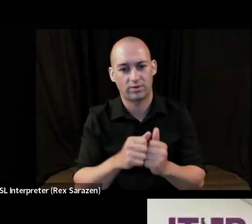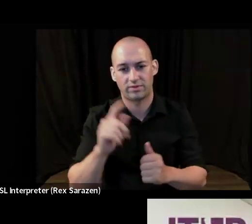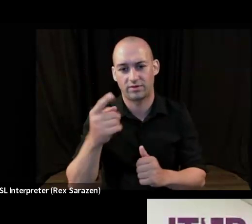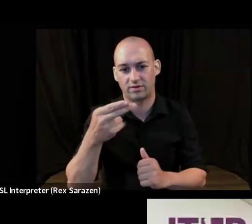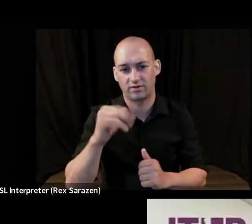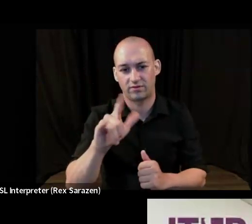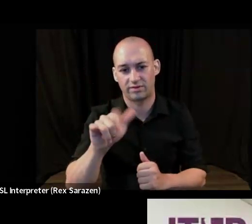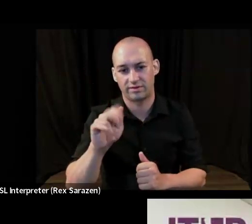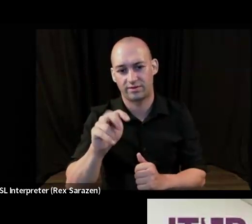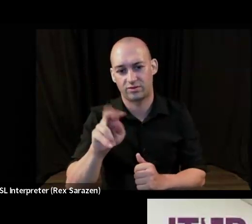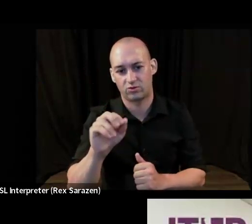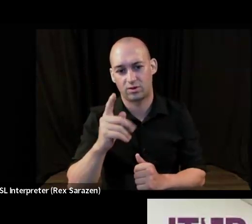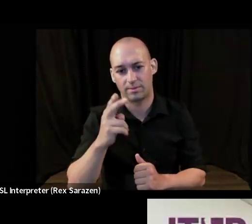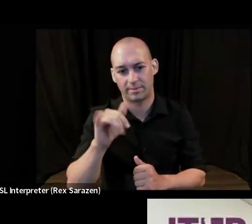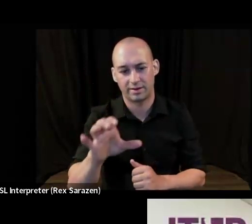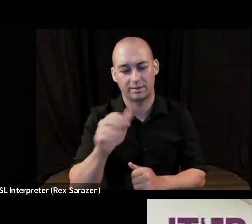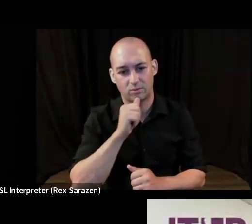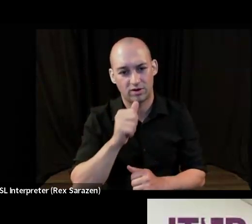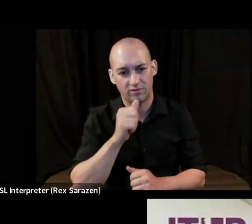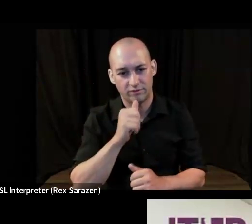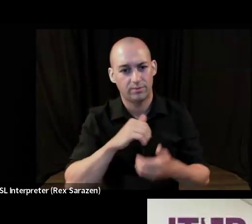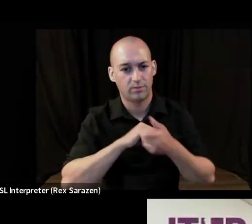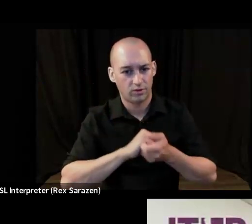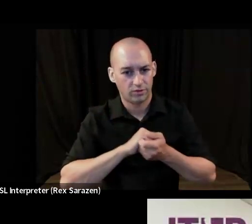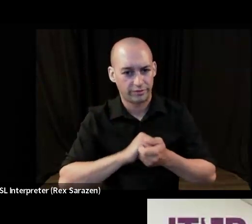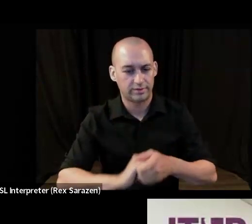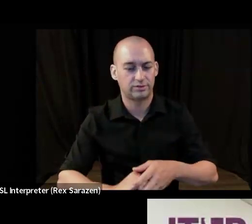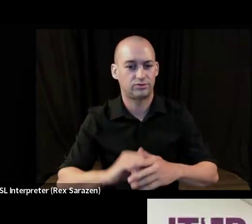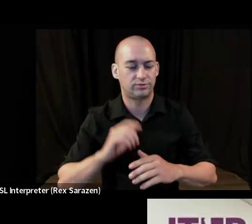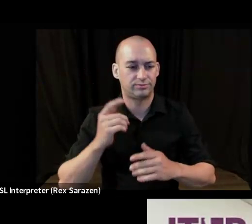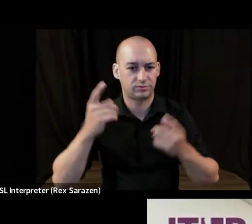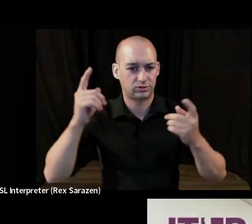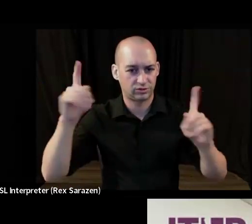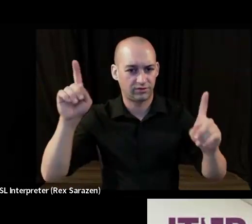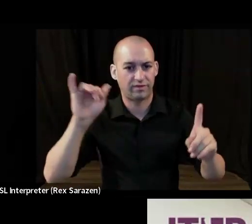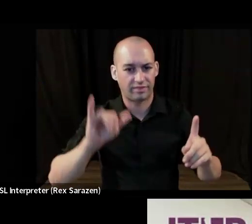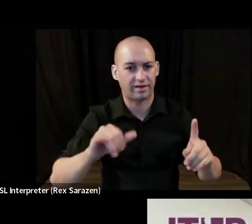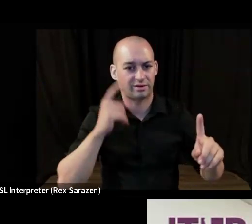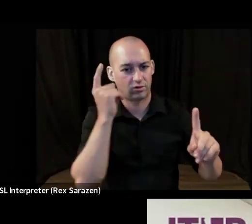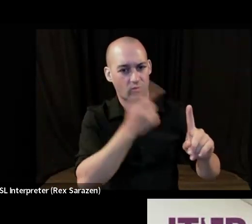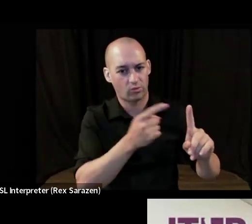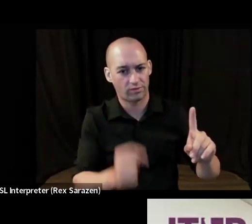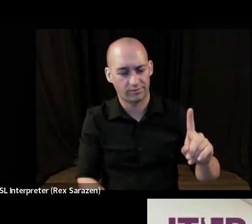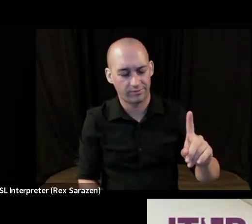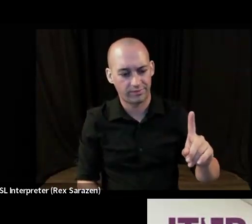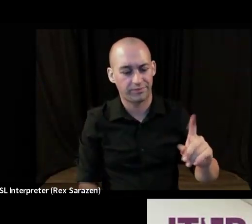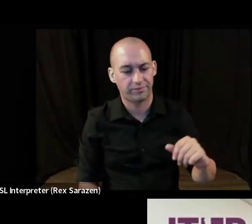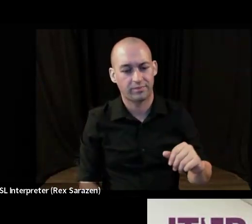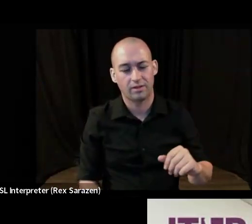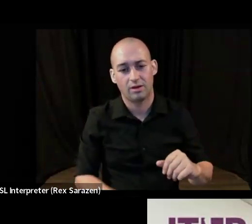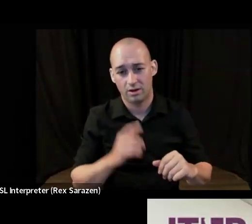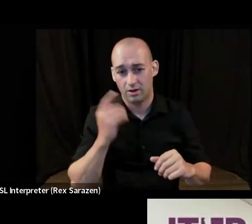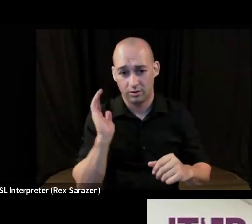sector partners to achieve the aims. But what we do see is, as